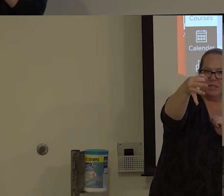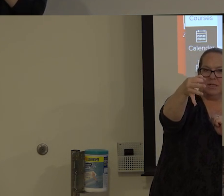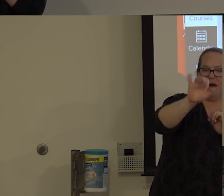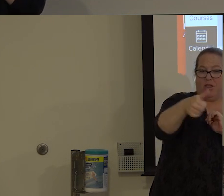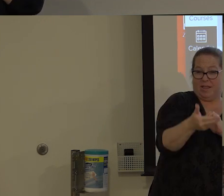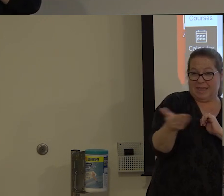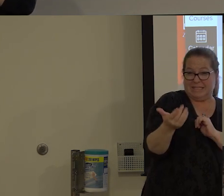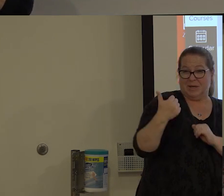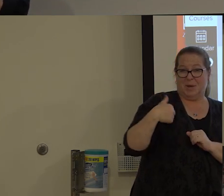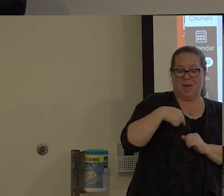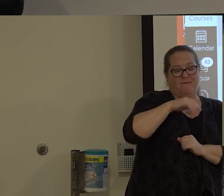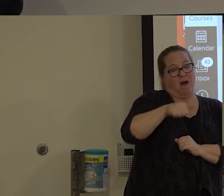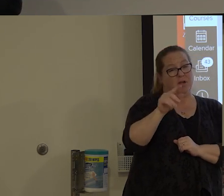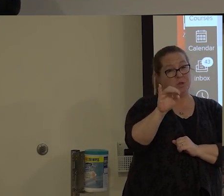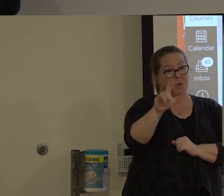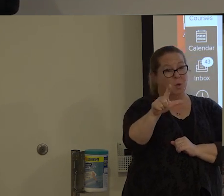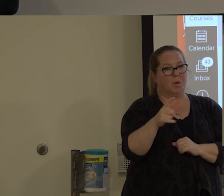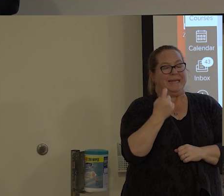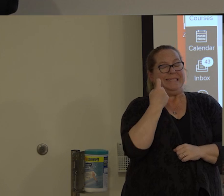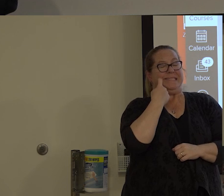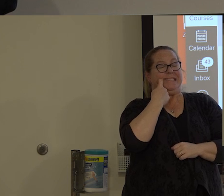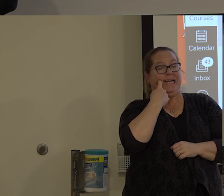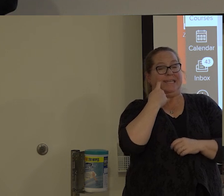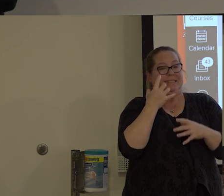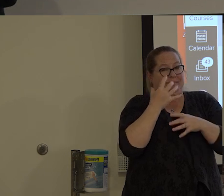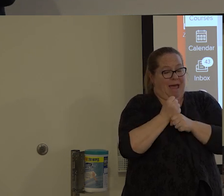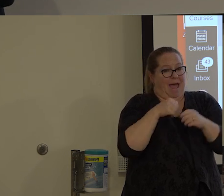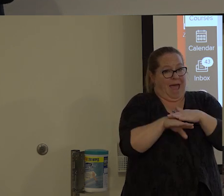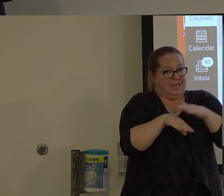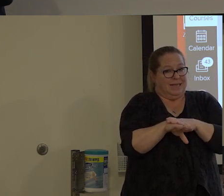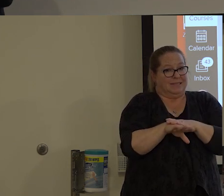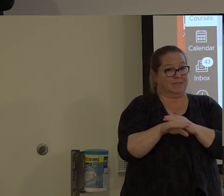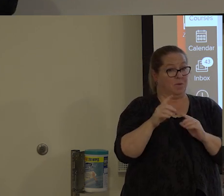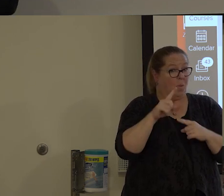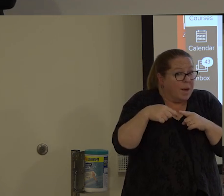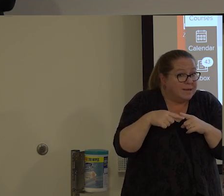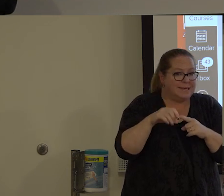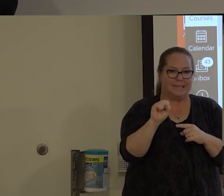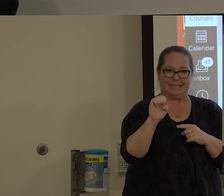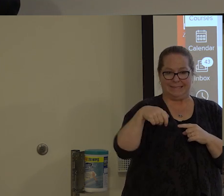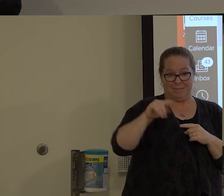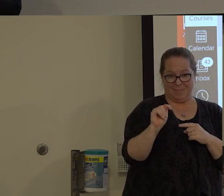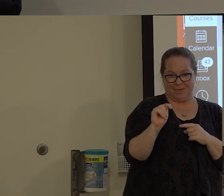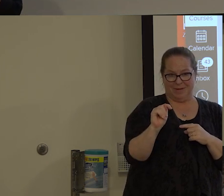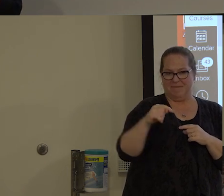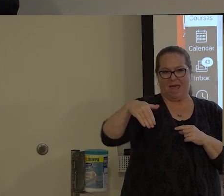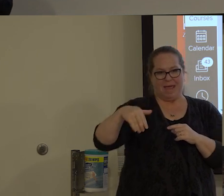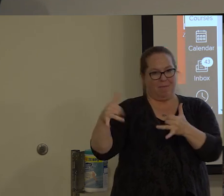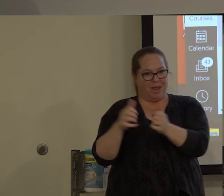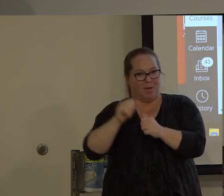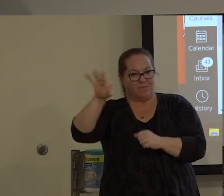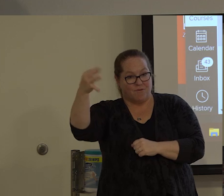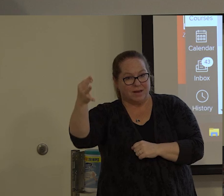we have another tool that we literally just gained access to in September, so we have not started playing around with that in French at all at this point, but you may